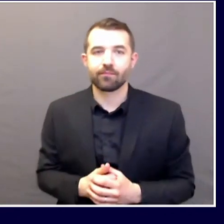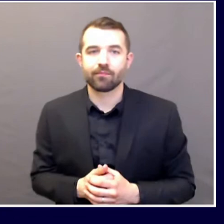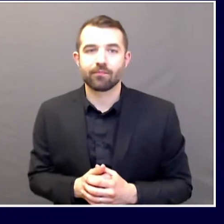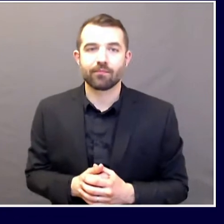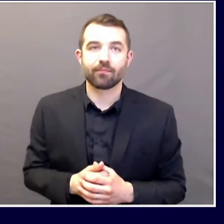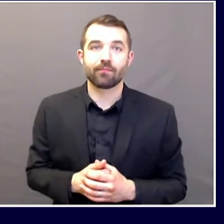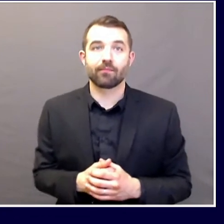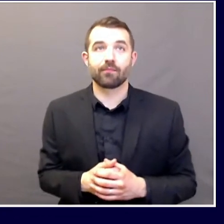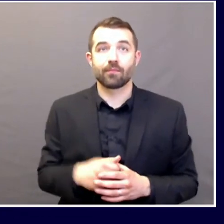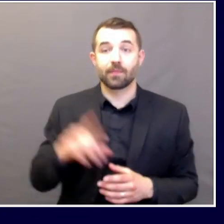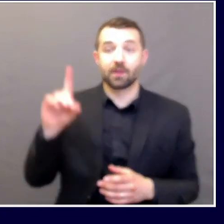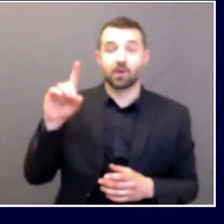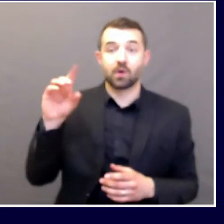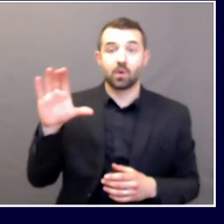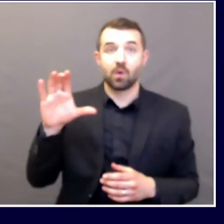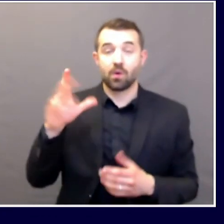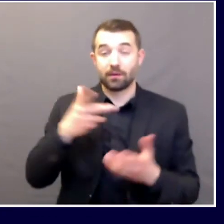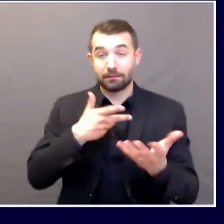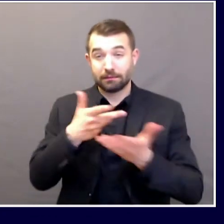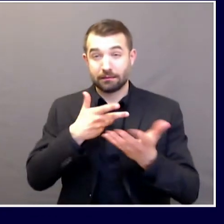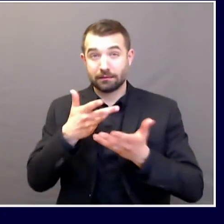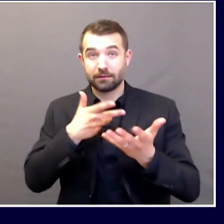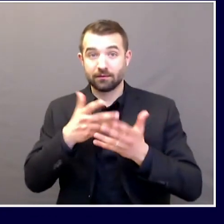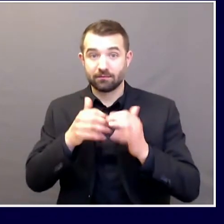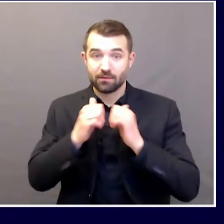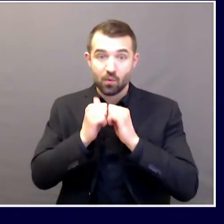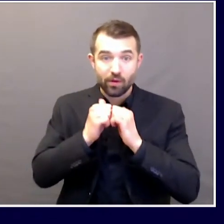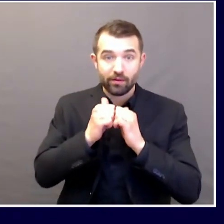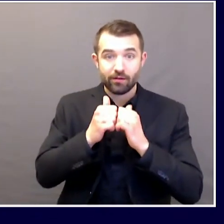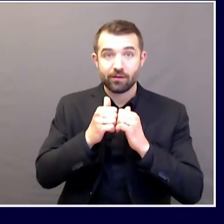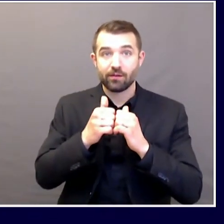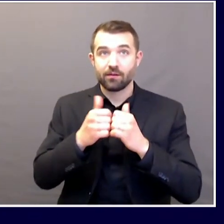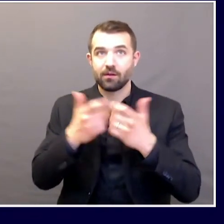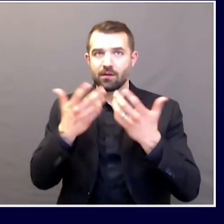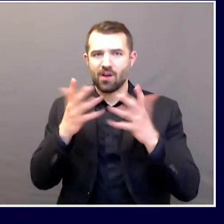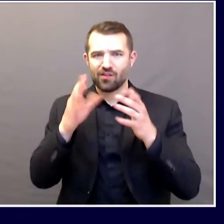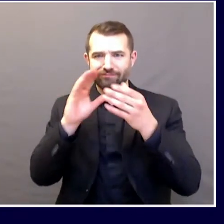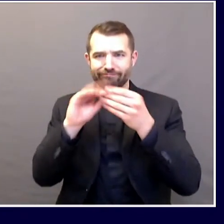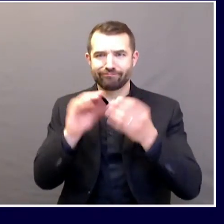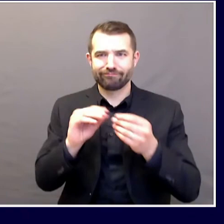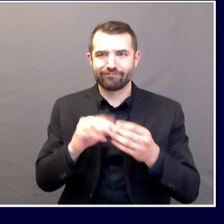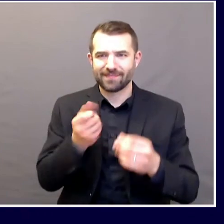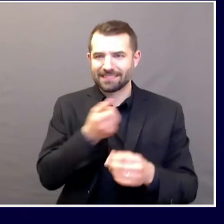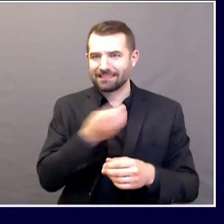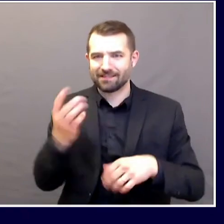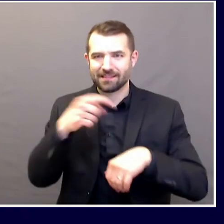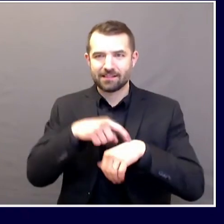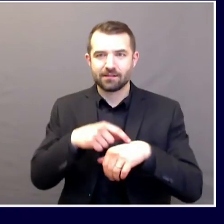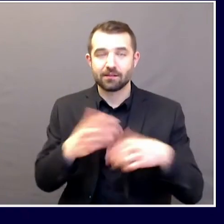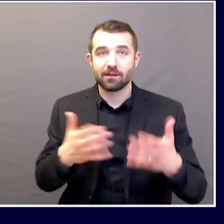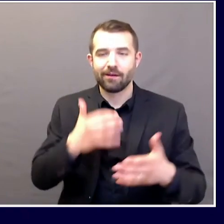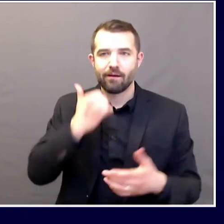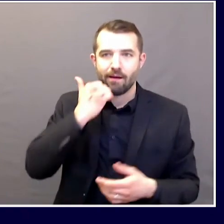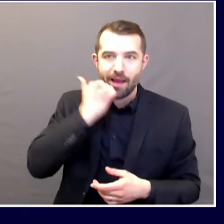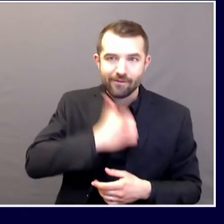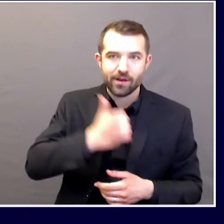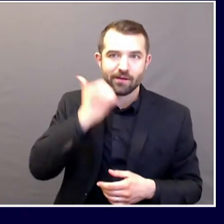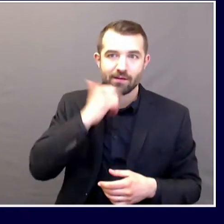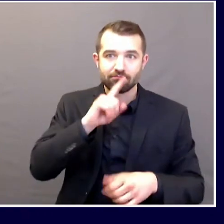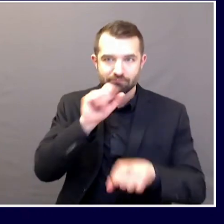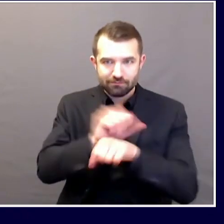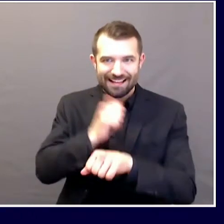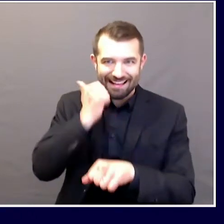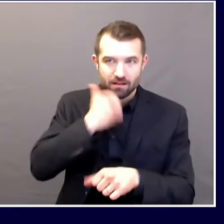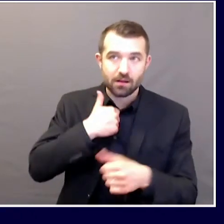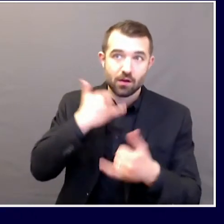DOC. As I've mentioned a couple of times on these meetings, I have almost daily phone calls. In fact, I have daily phone calls with